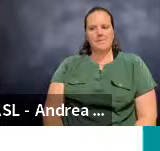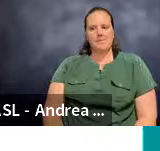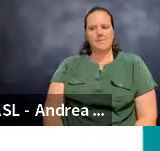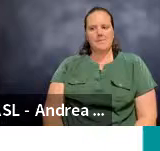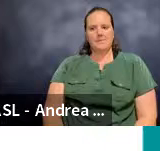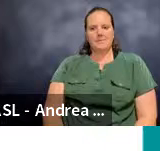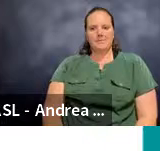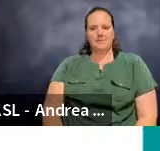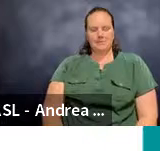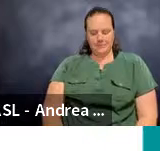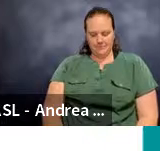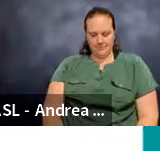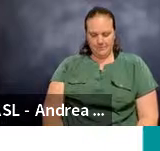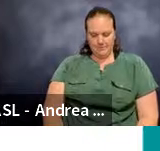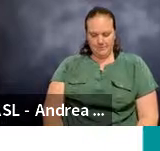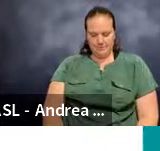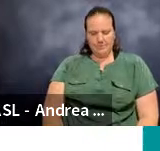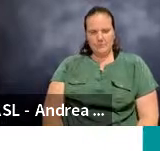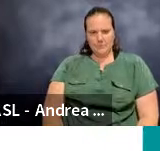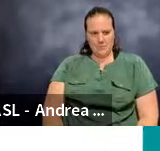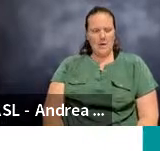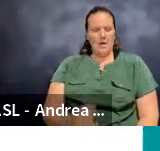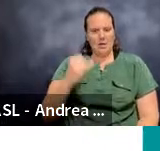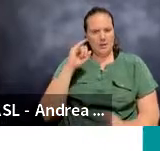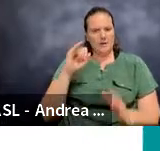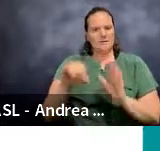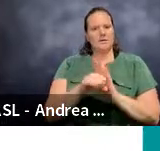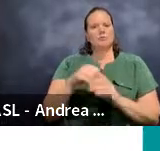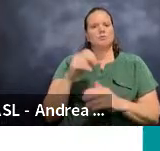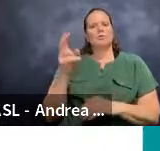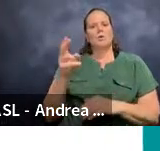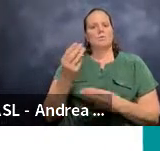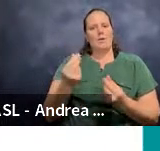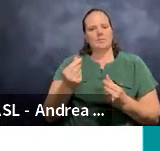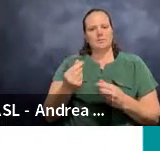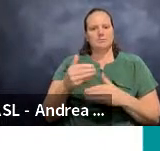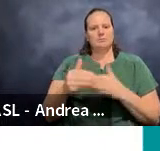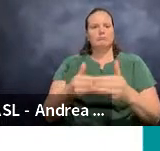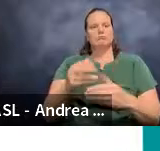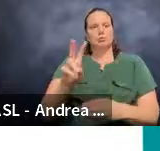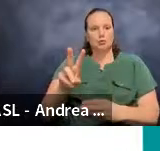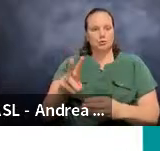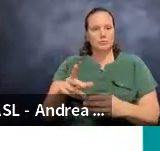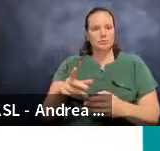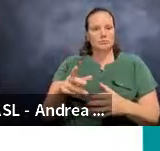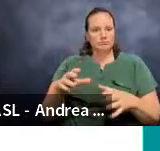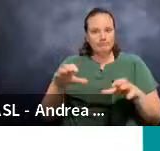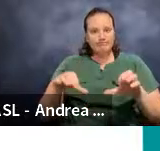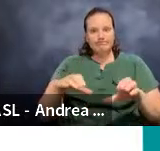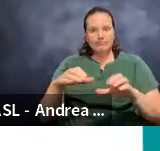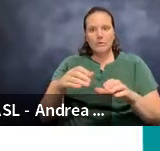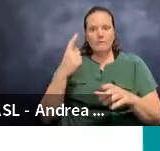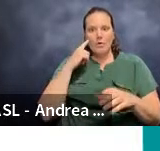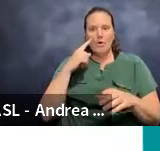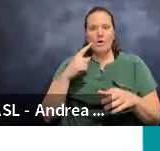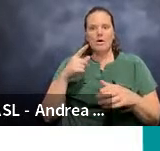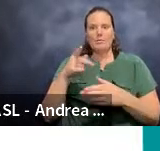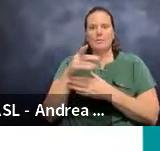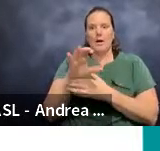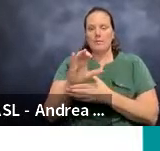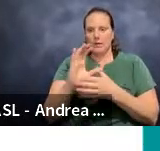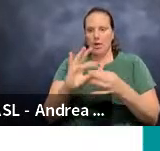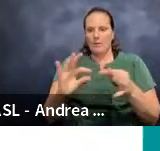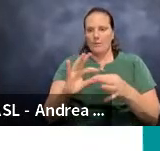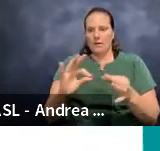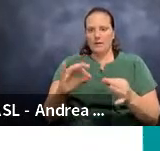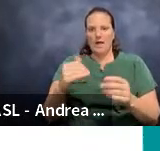So the identification of historic properties in step 2 has been conducted and will be presented in these documents for public comment. There